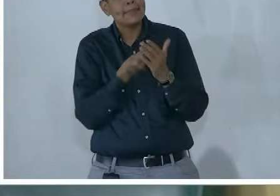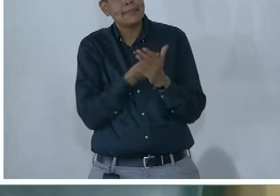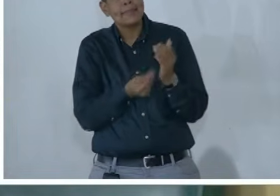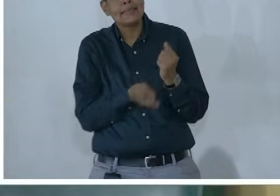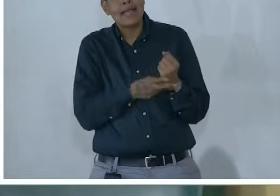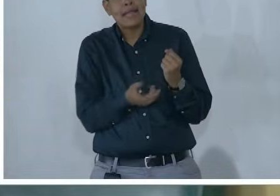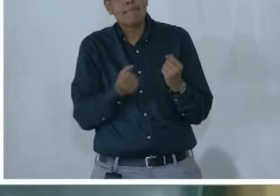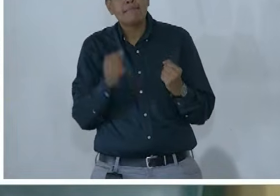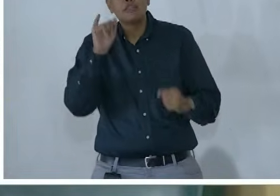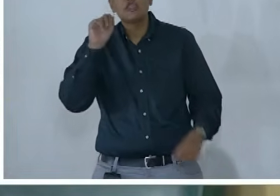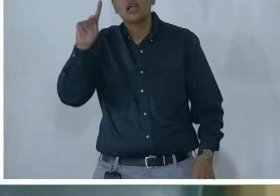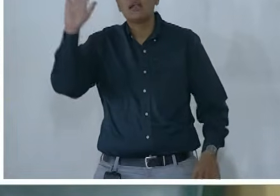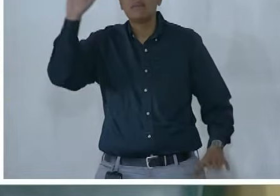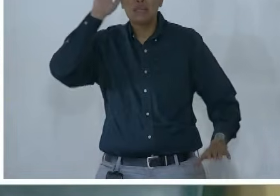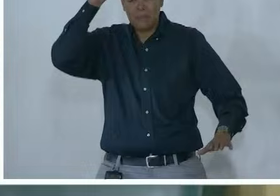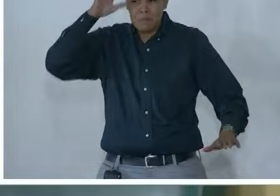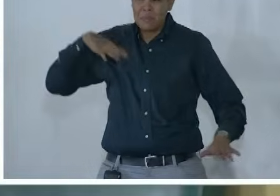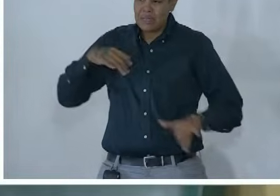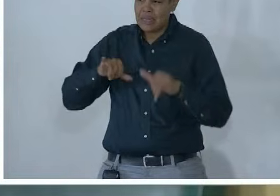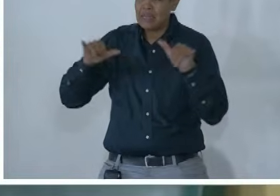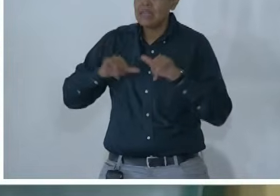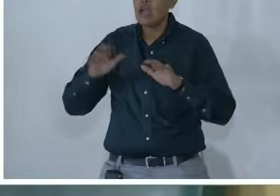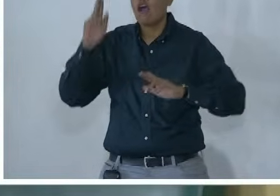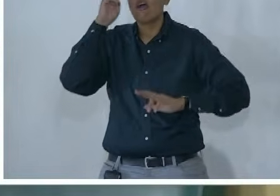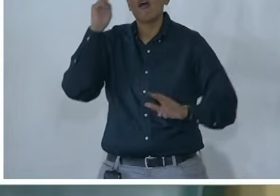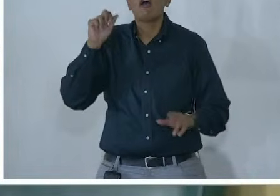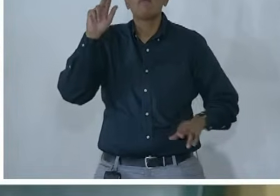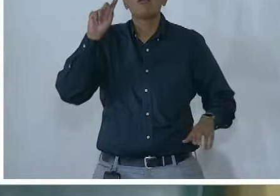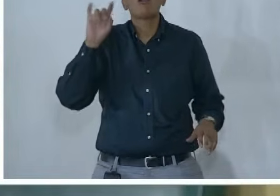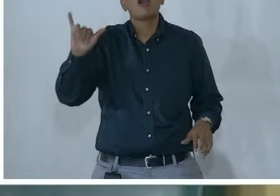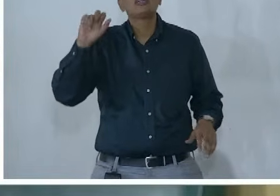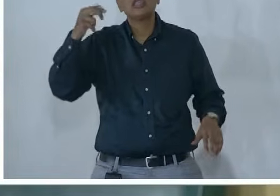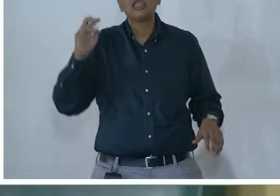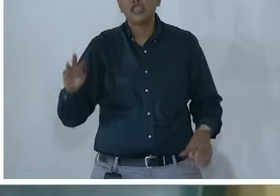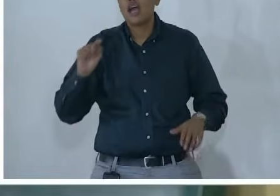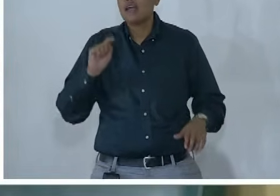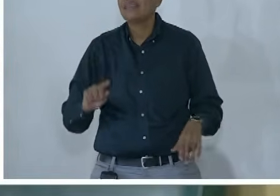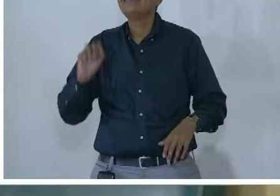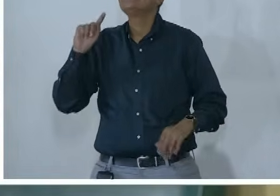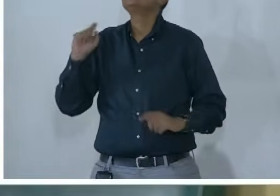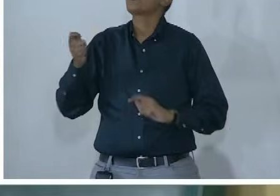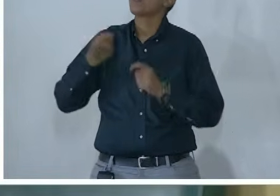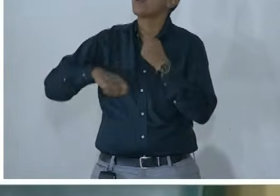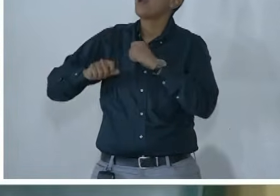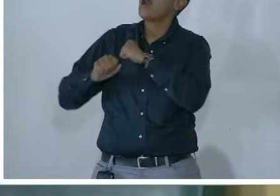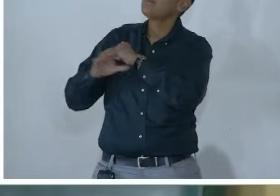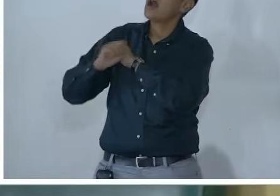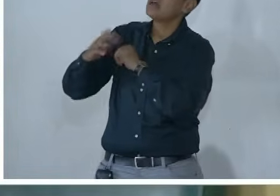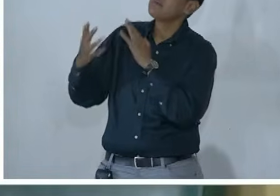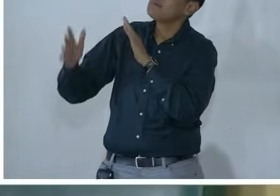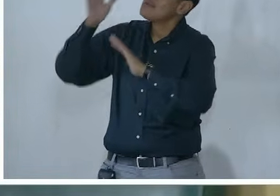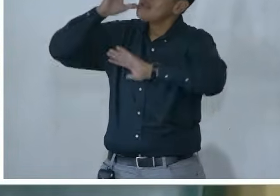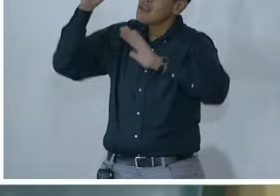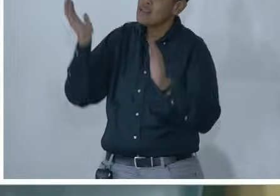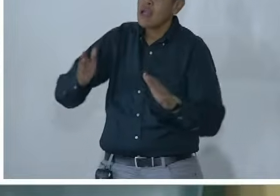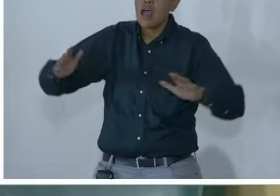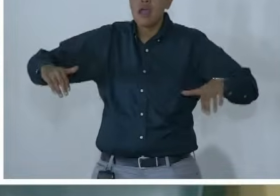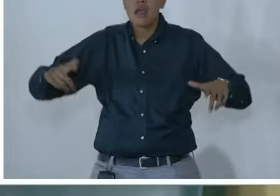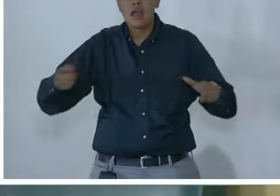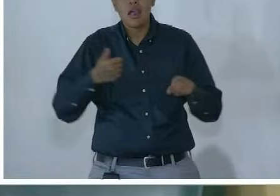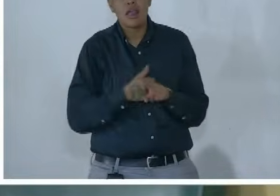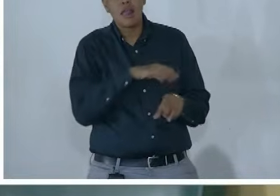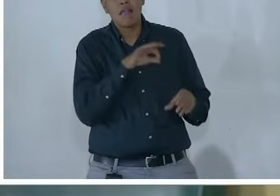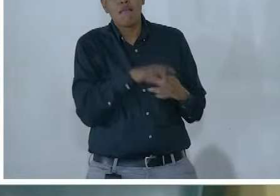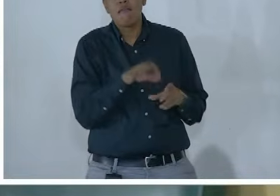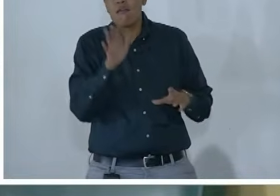the JLP's Manor Yard, Honourable Audley Shaw. This was the stock market that might not have been had the voters